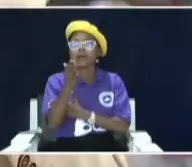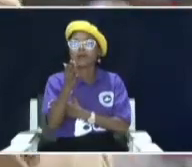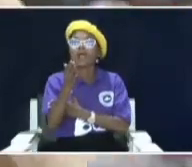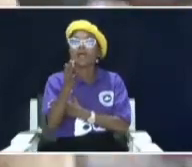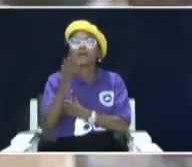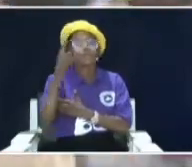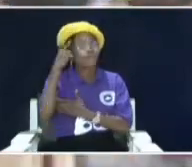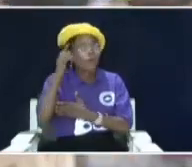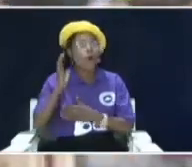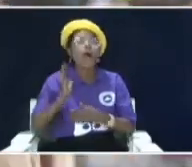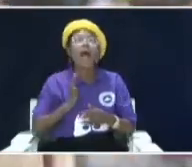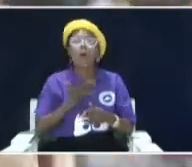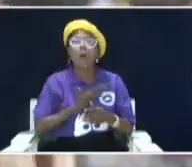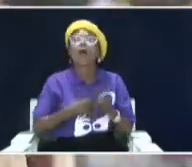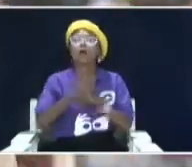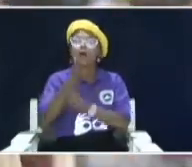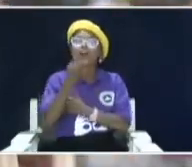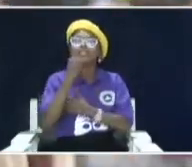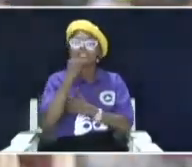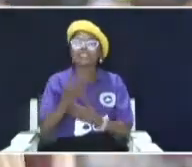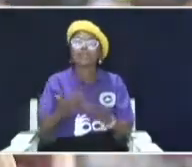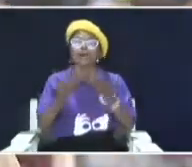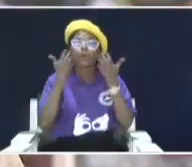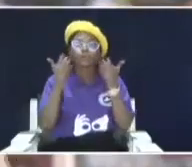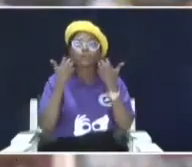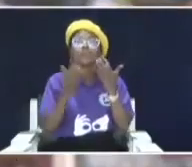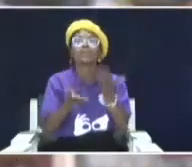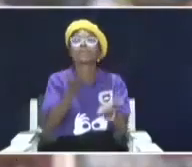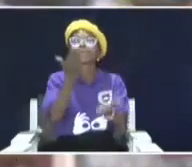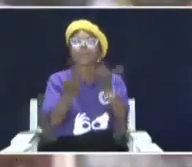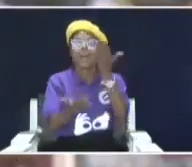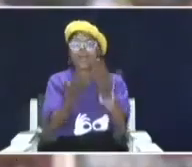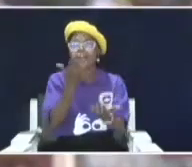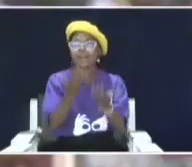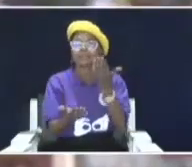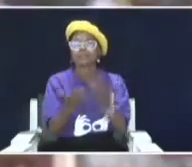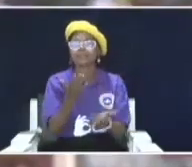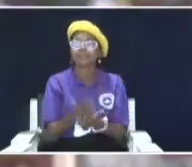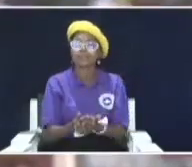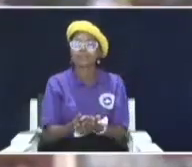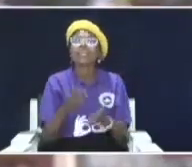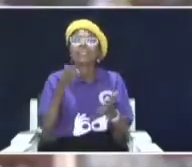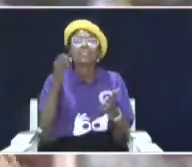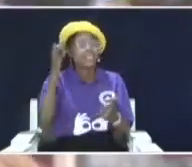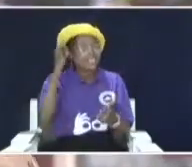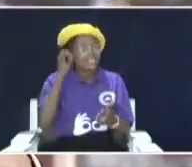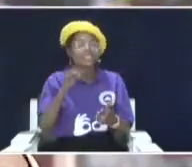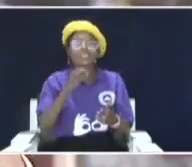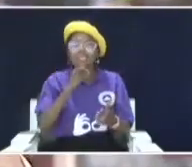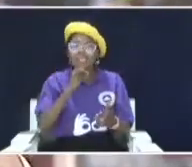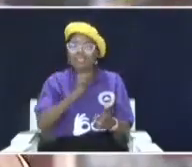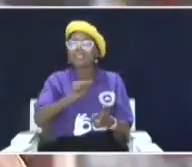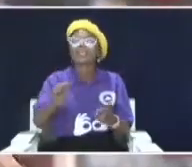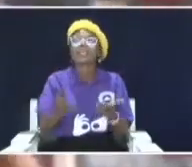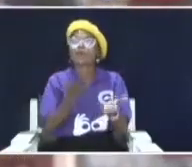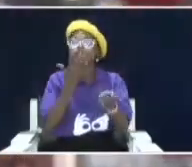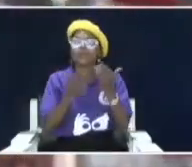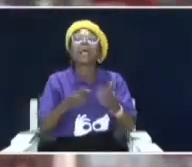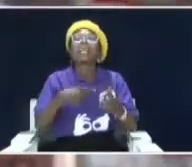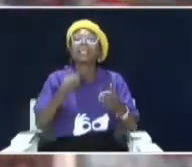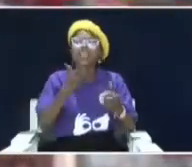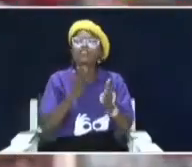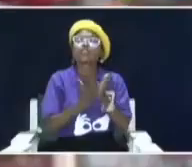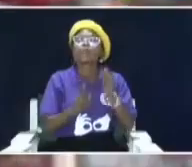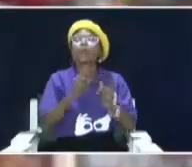our God is a consuming fire. It's a consuming fire. Let somebody shout fire.